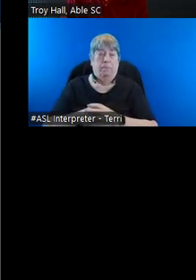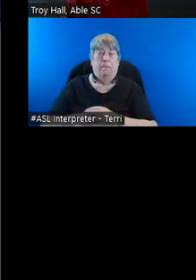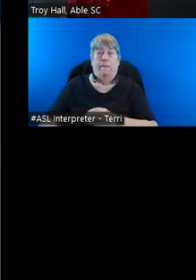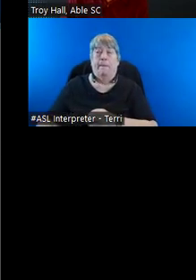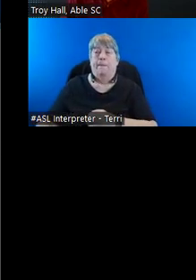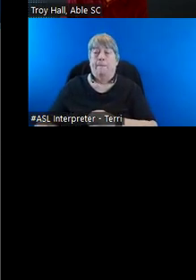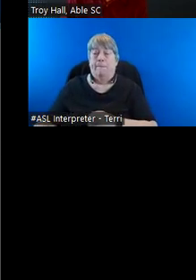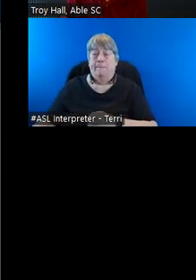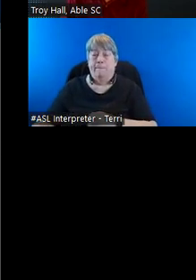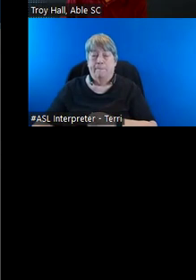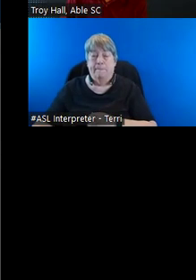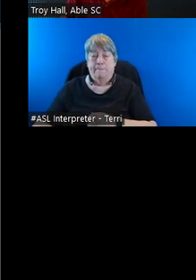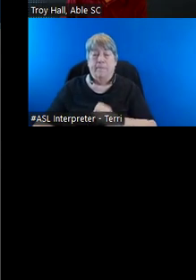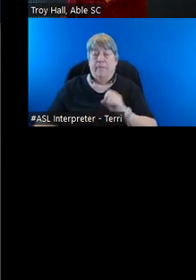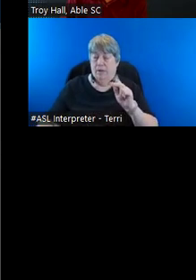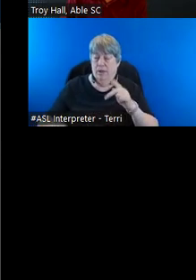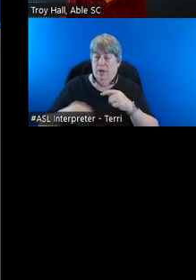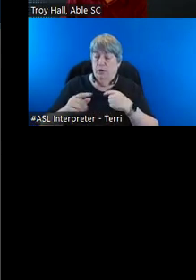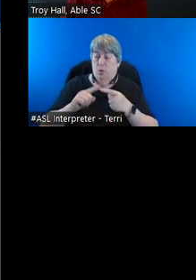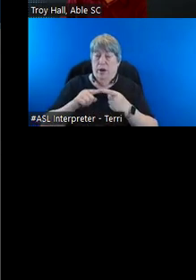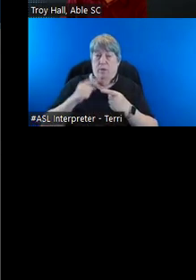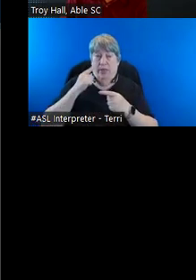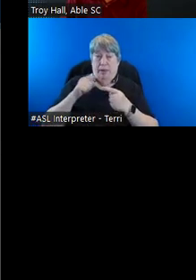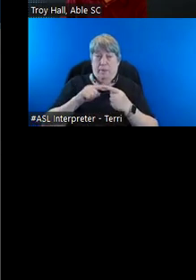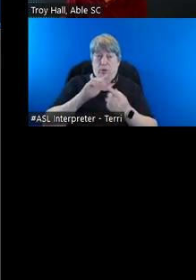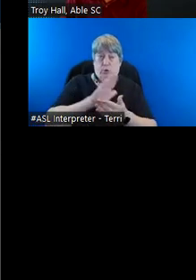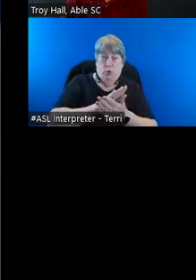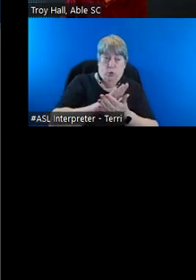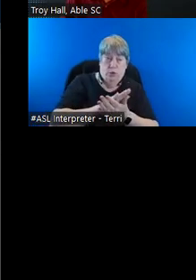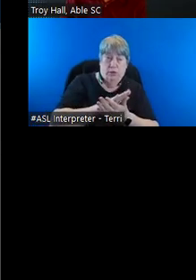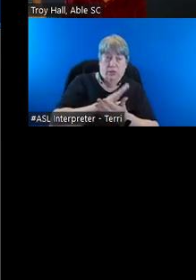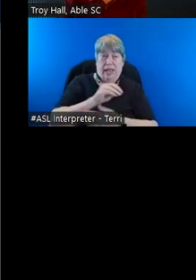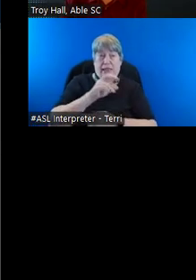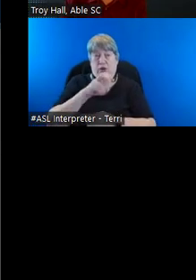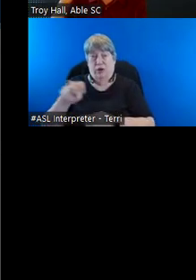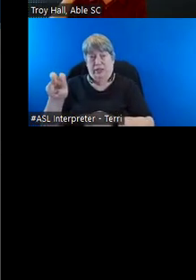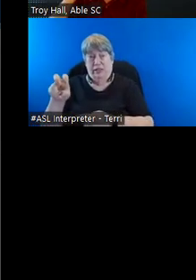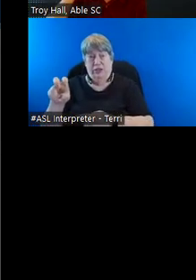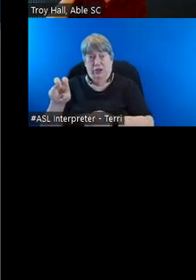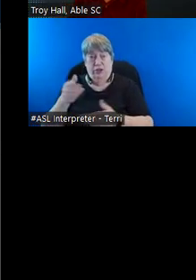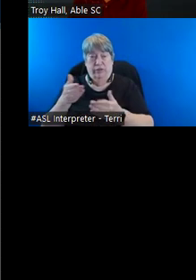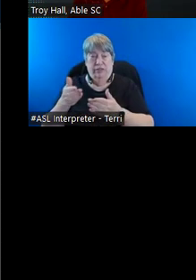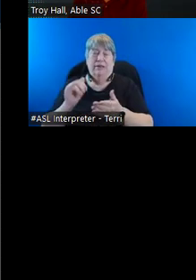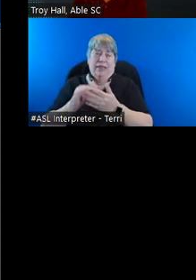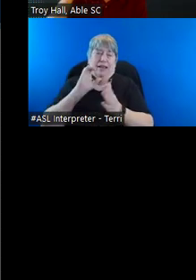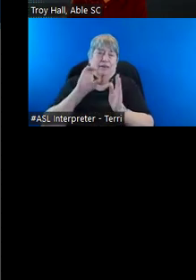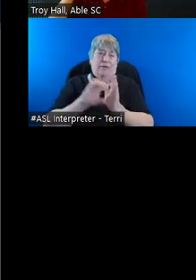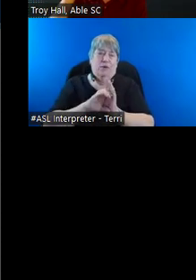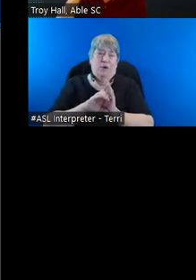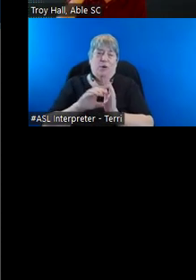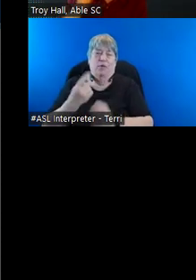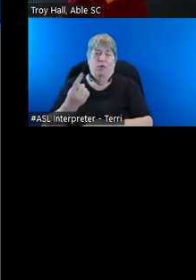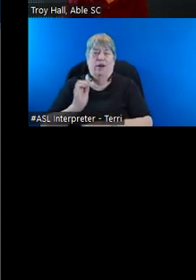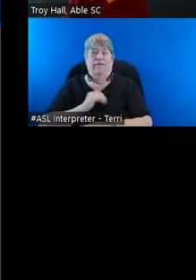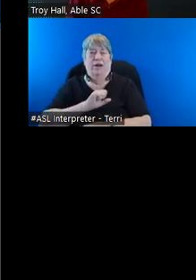So when we think about schools and youth transition services, this is another photo of one of our older staff members who